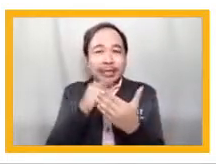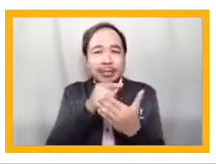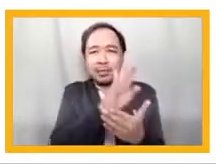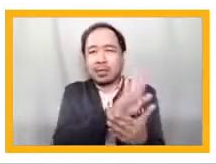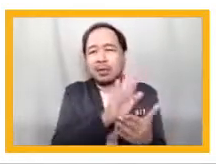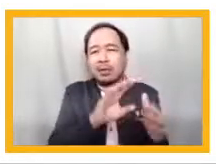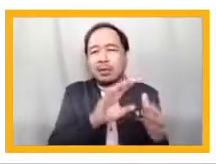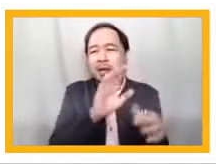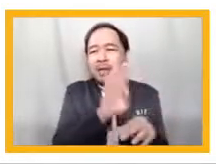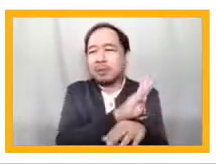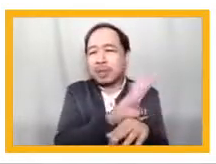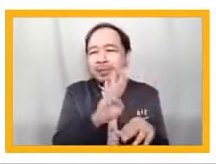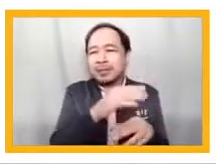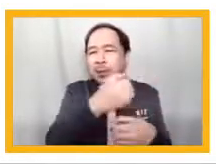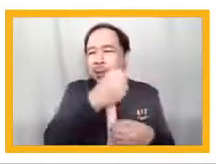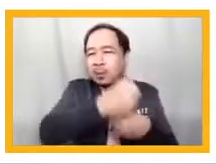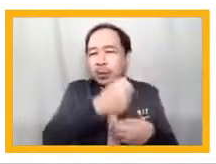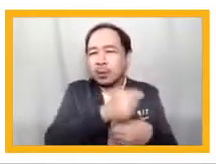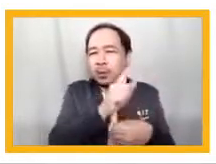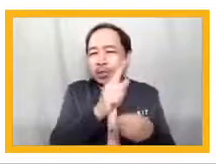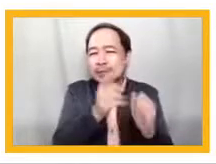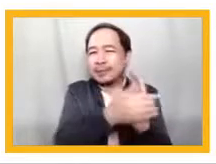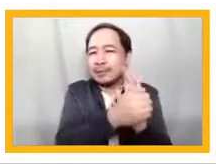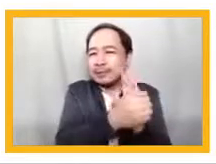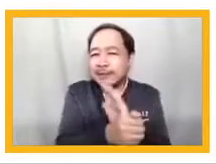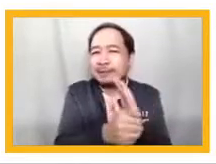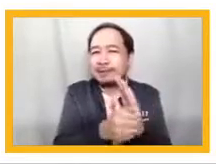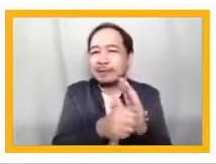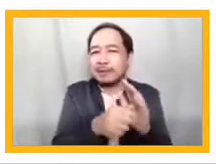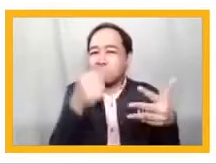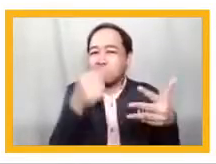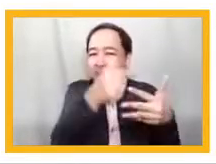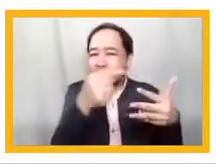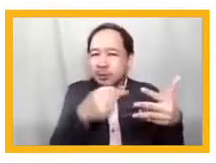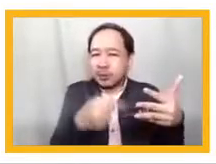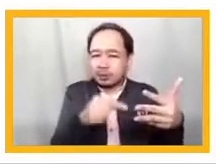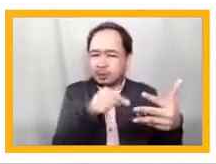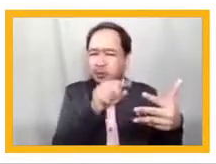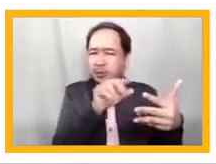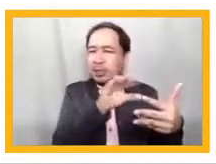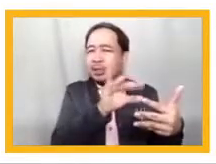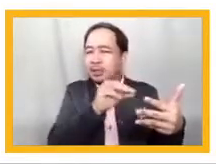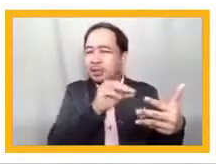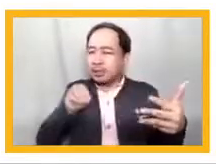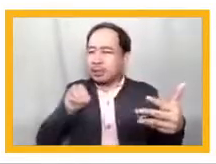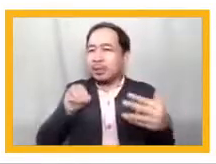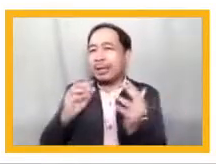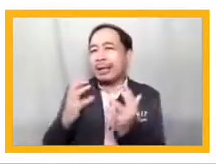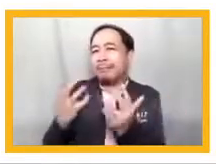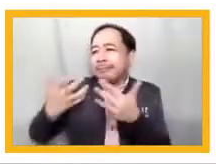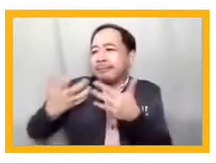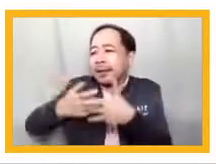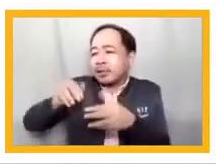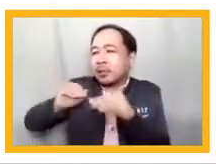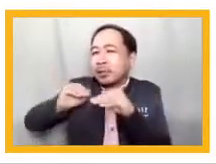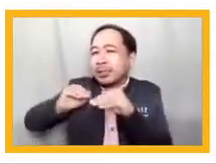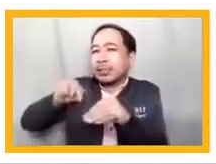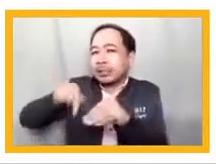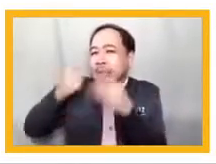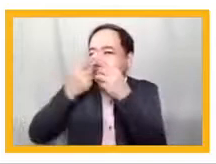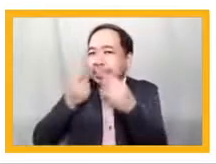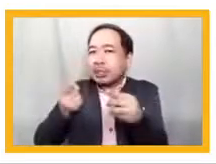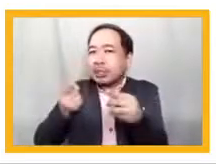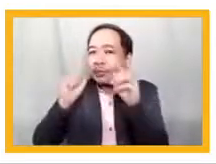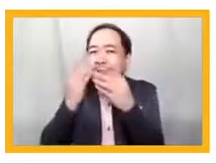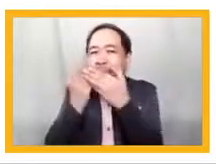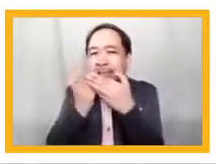university students or graduates to learn from. And coming back to the final words, I think there are great potentials having listened